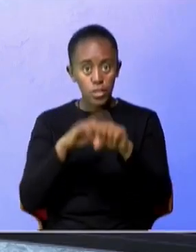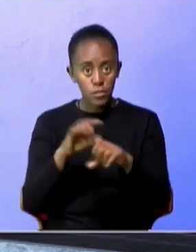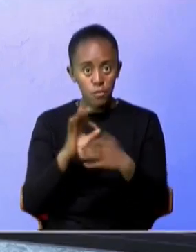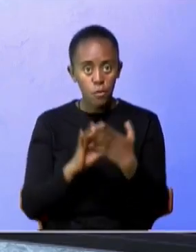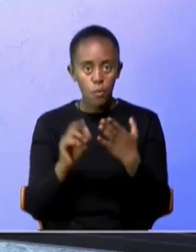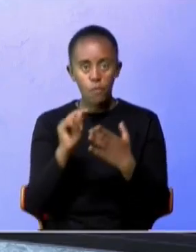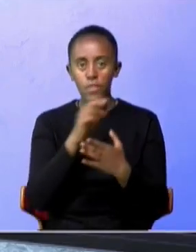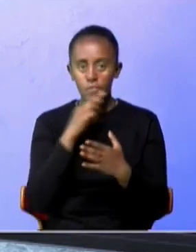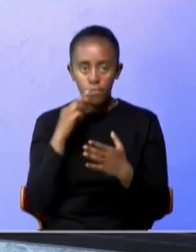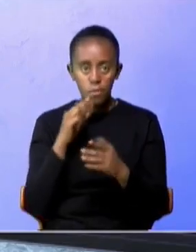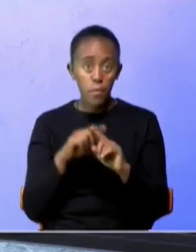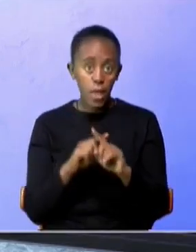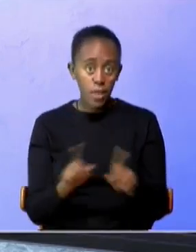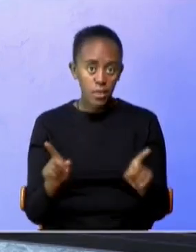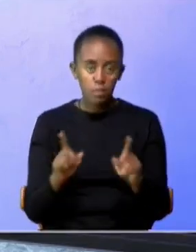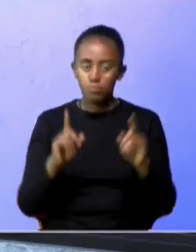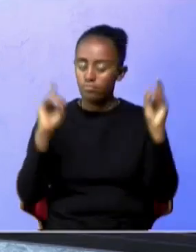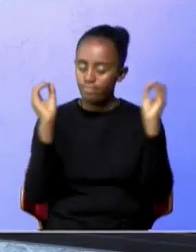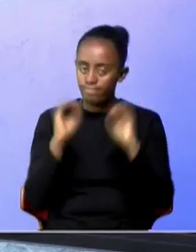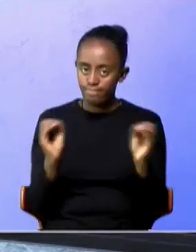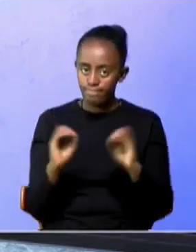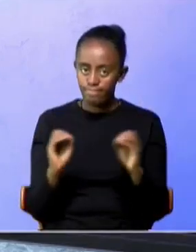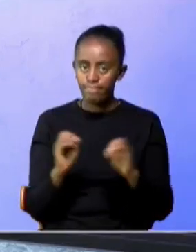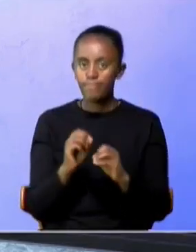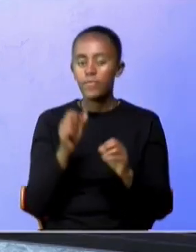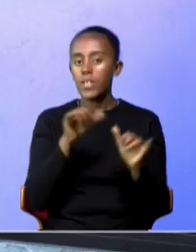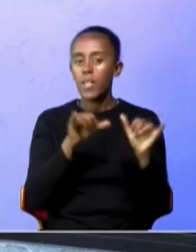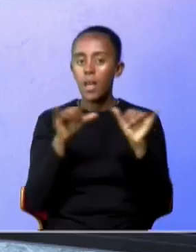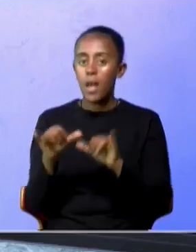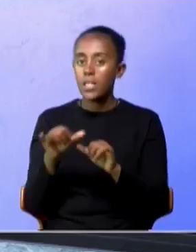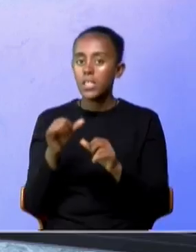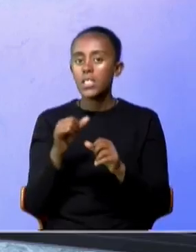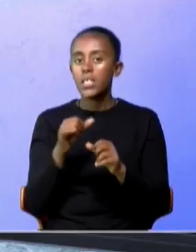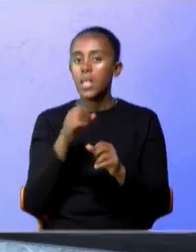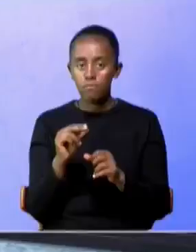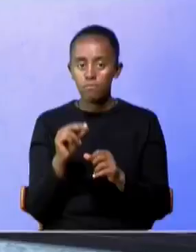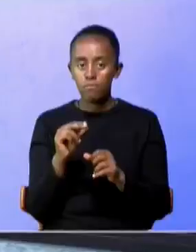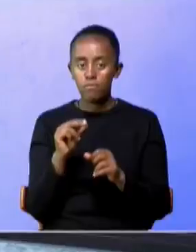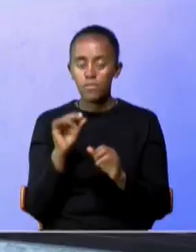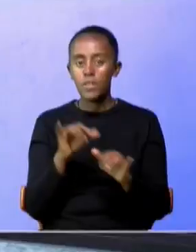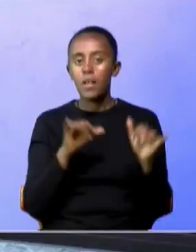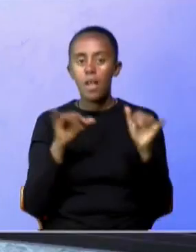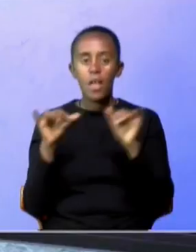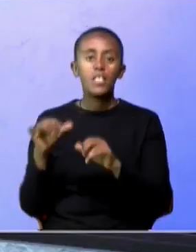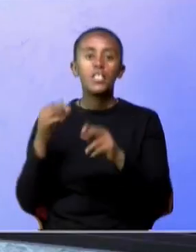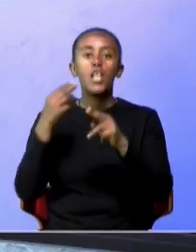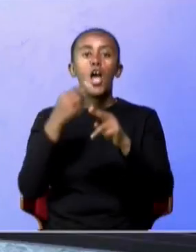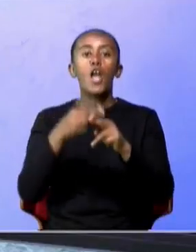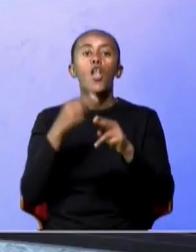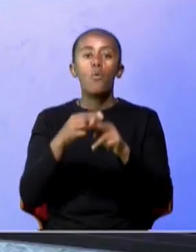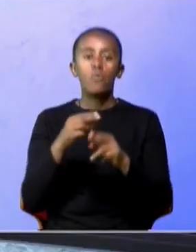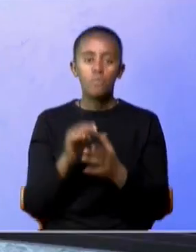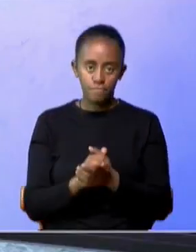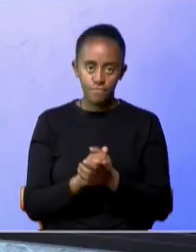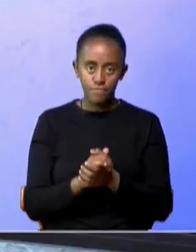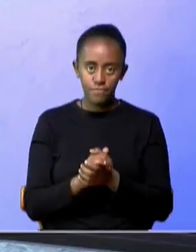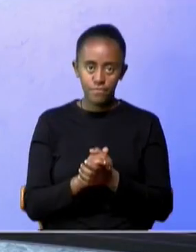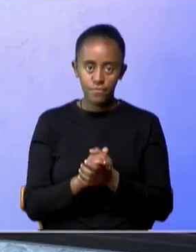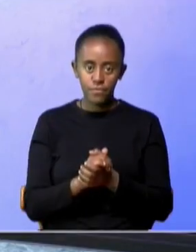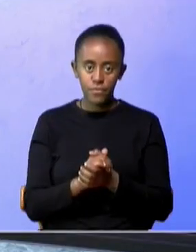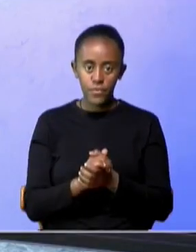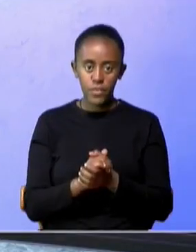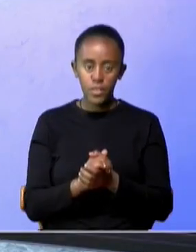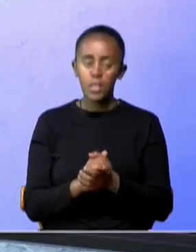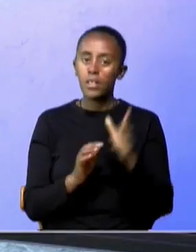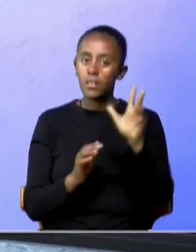verb. But here we don't use it as a verb, we use it as a noun. Okay, these are the